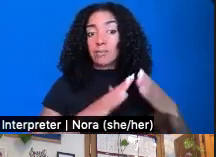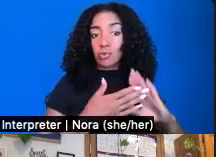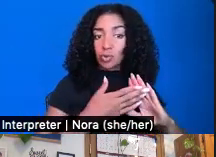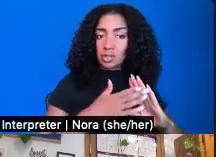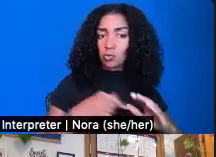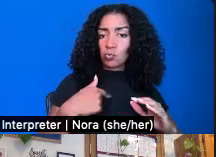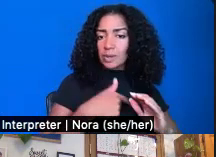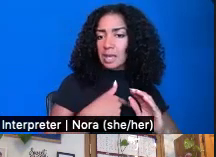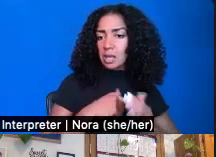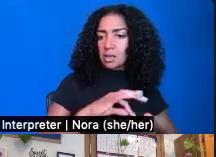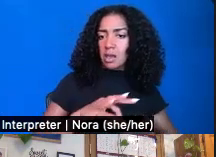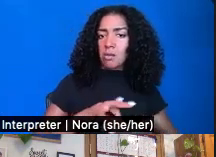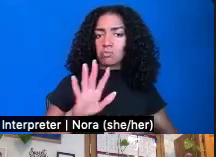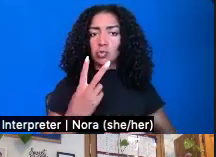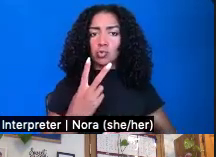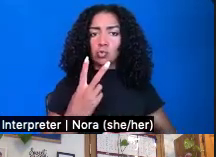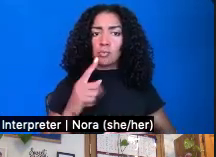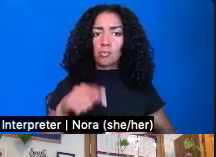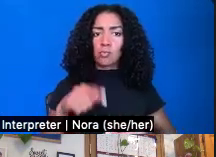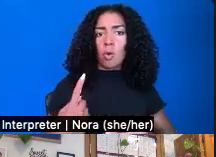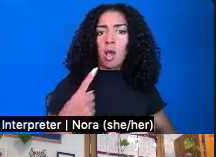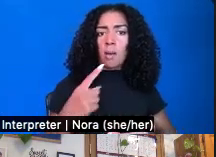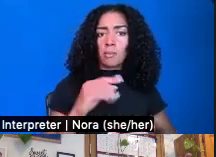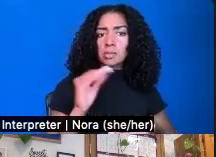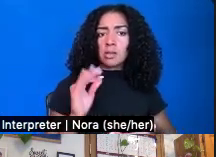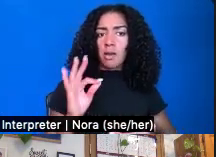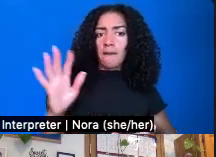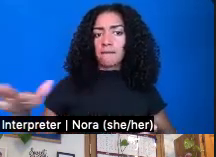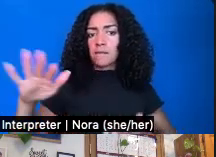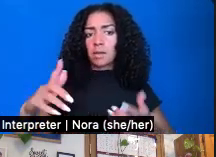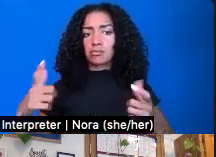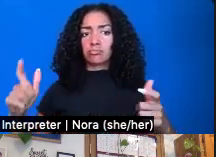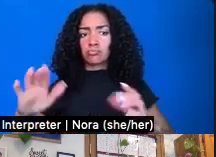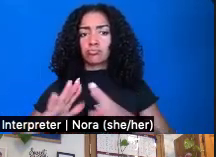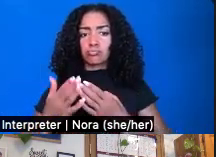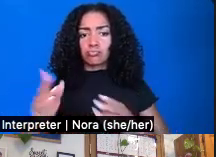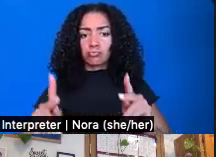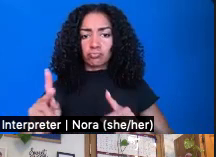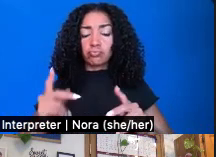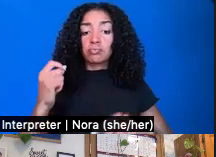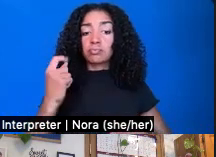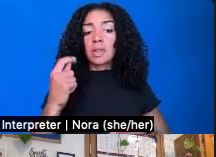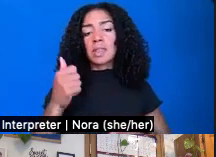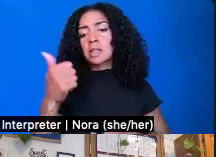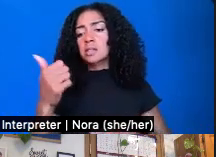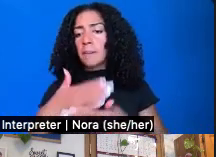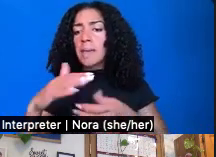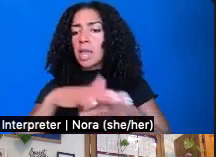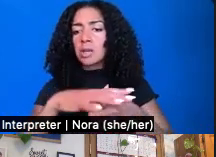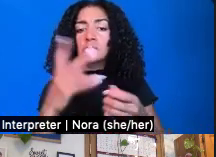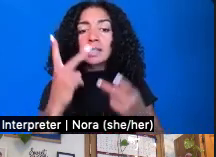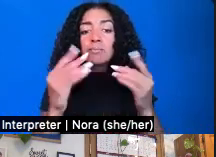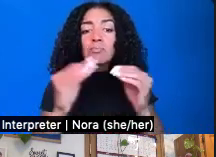little bit. And then certain areas of the country have more population of Native folks than other places, right?